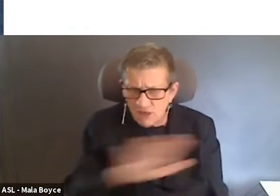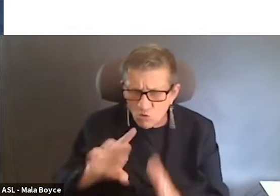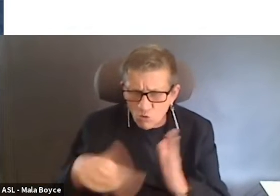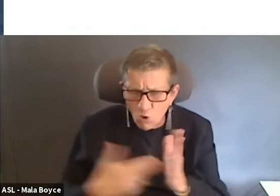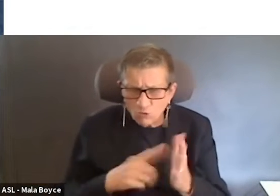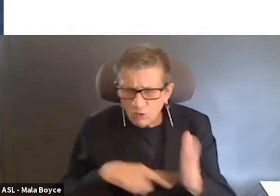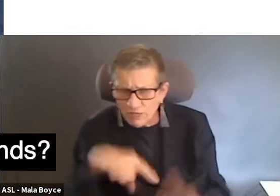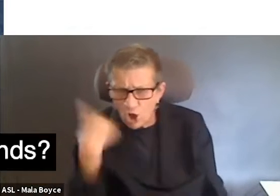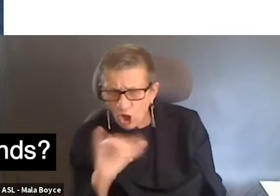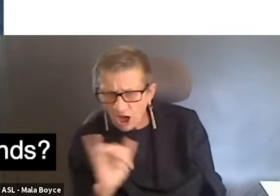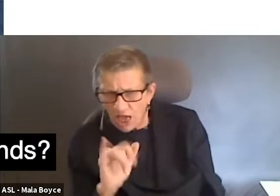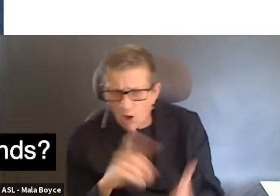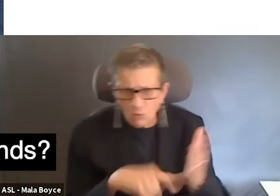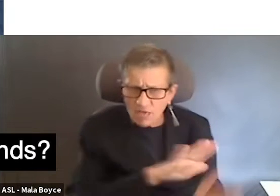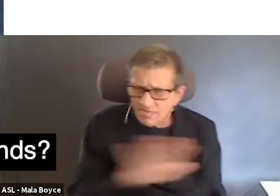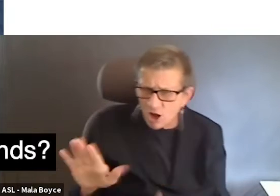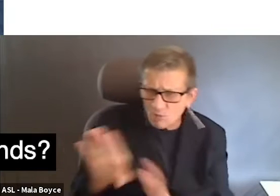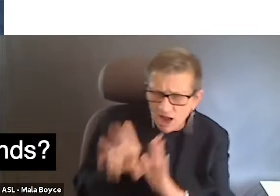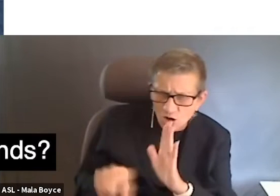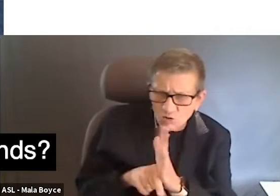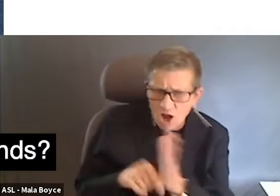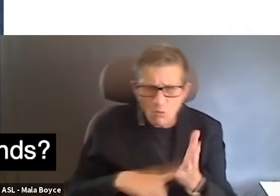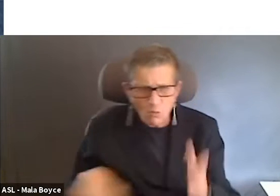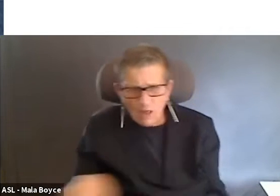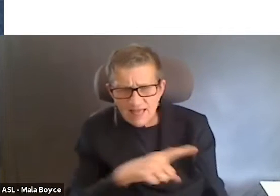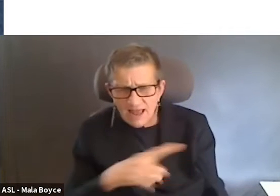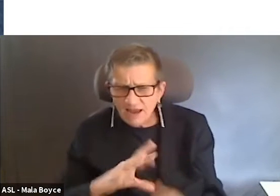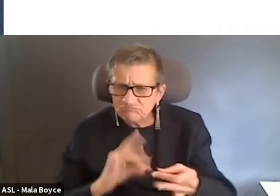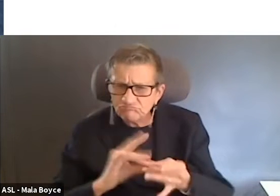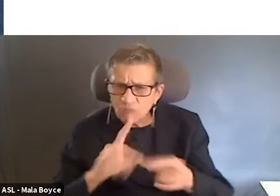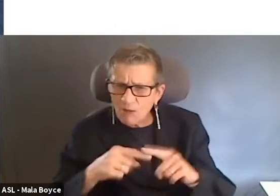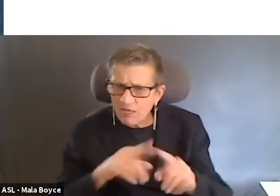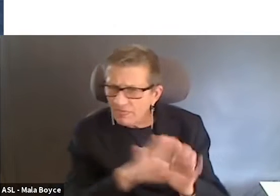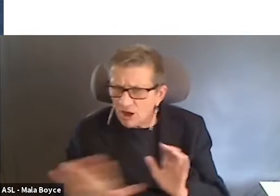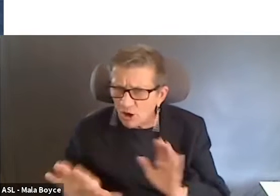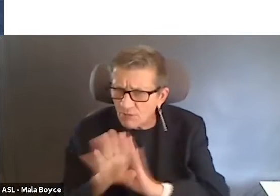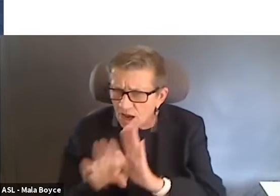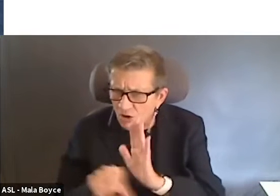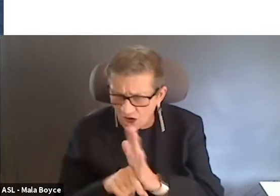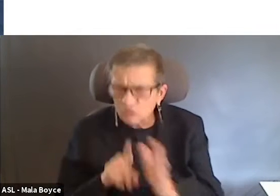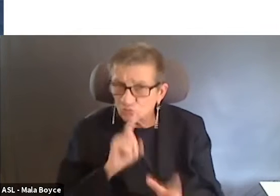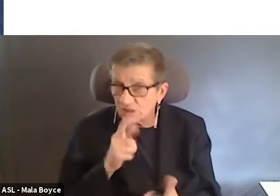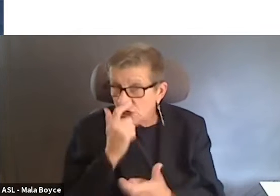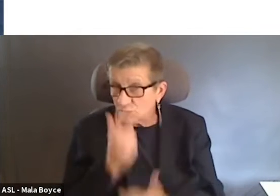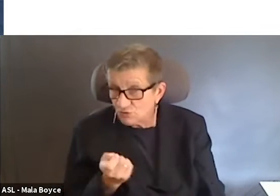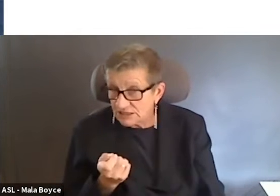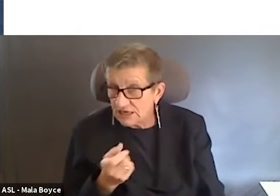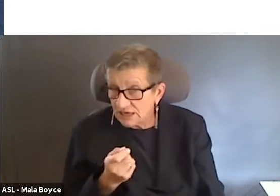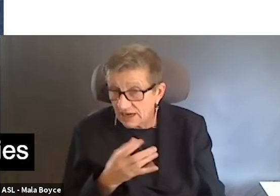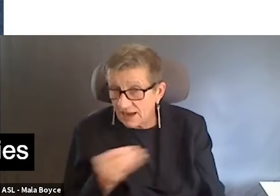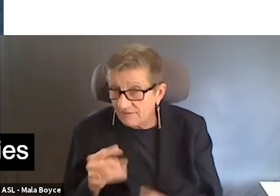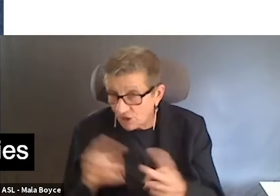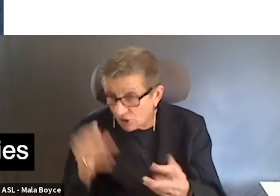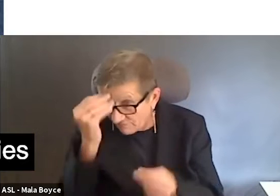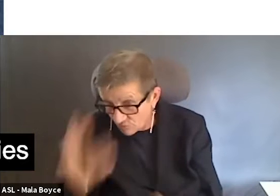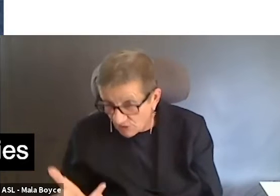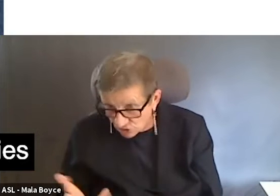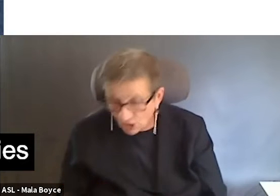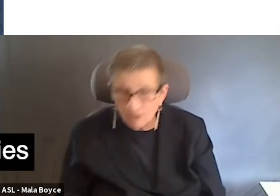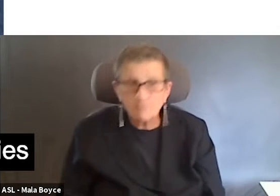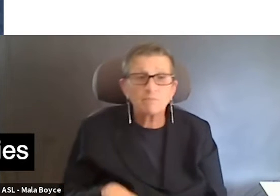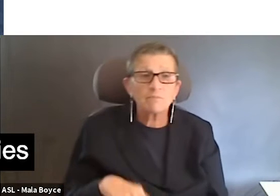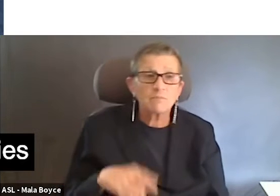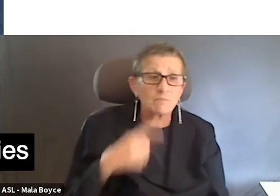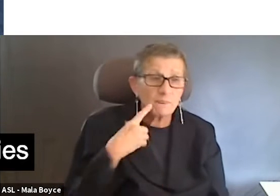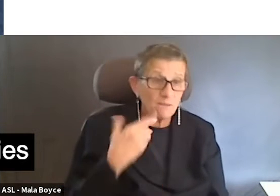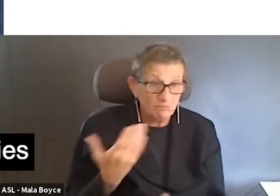their backgrounds? What do they say about their backgrounds? All of that is really interesting and informative to look at. Is